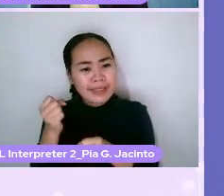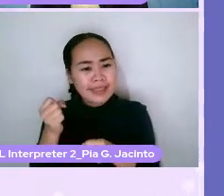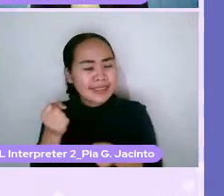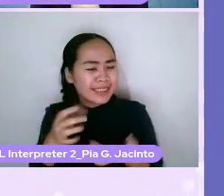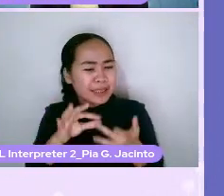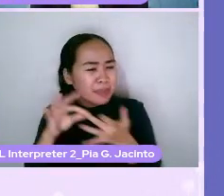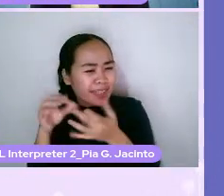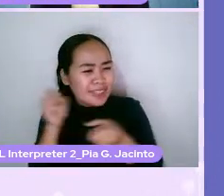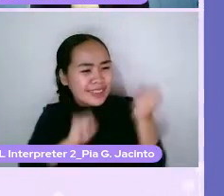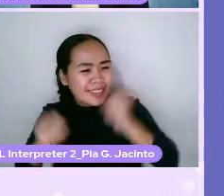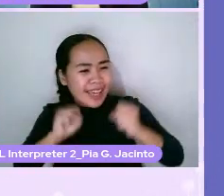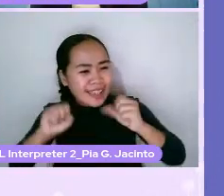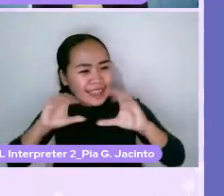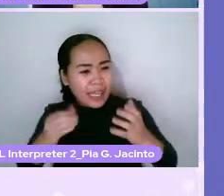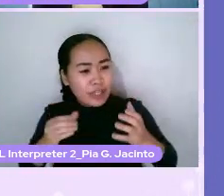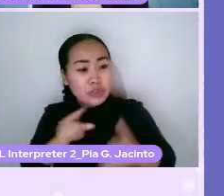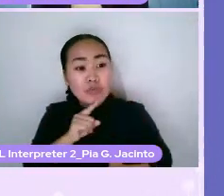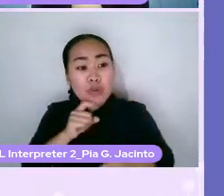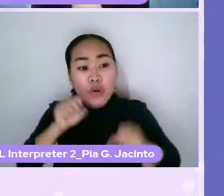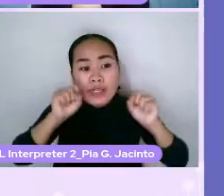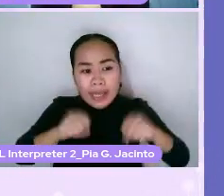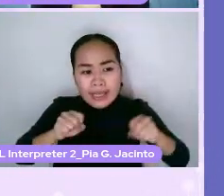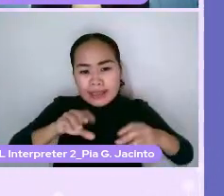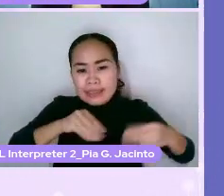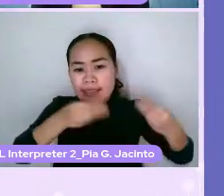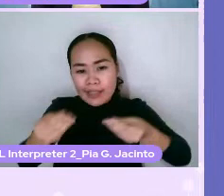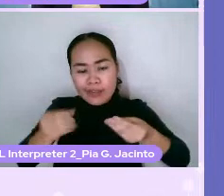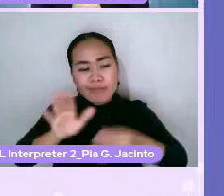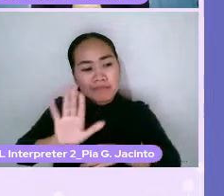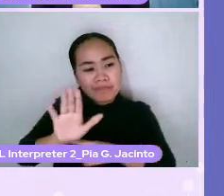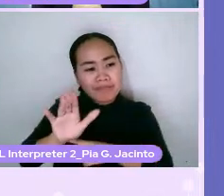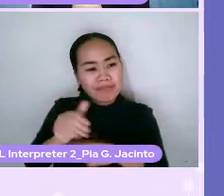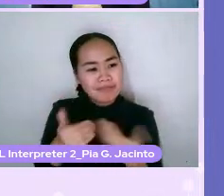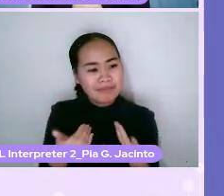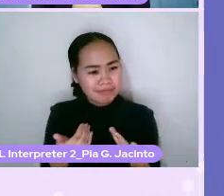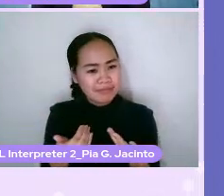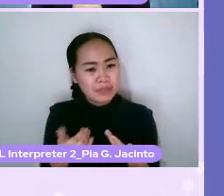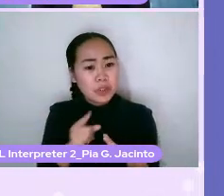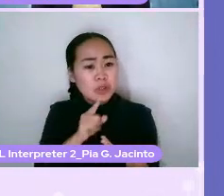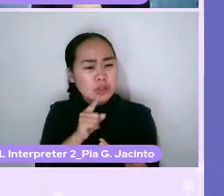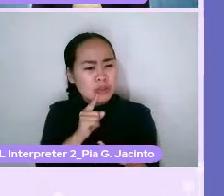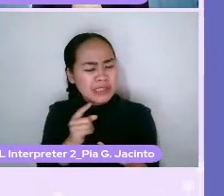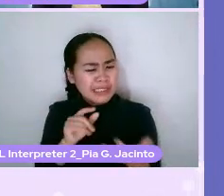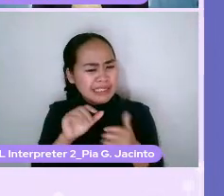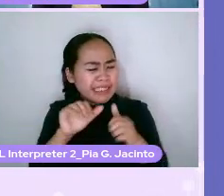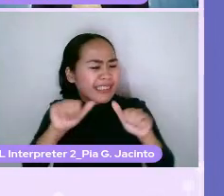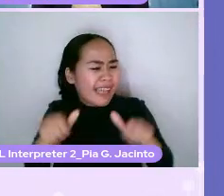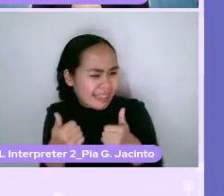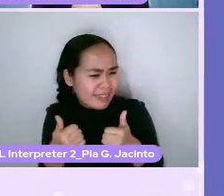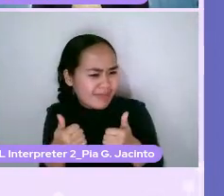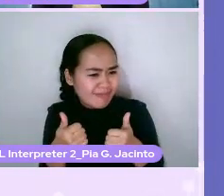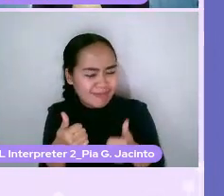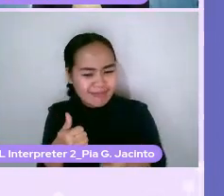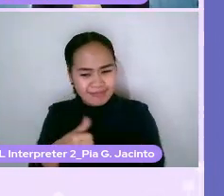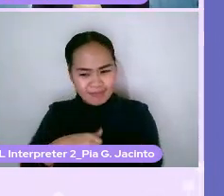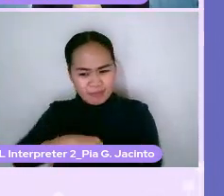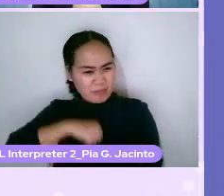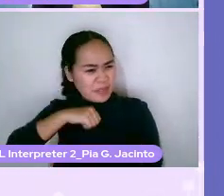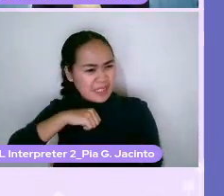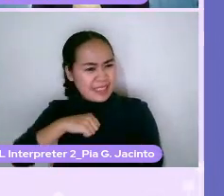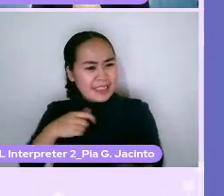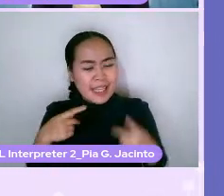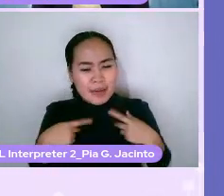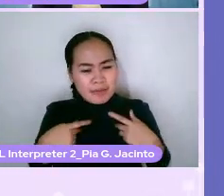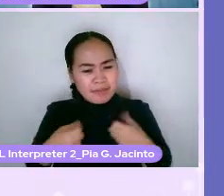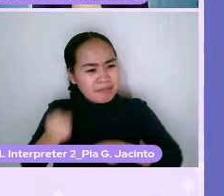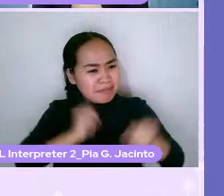best effort she can give herself, though it was tough and challenging. It was her pride that she graduated from that science class in